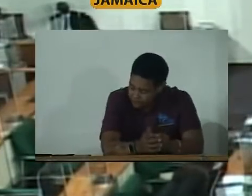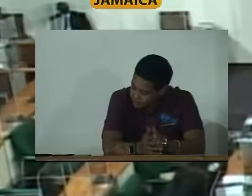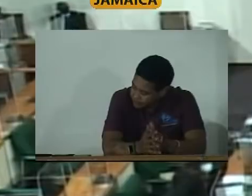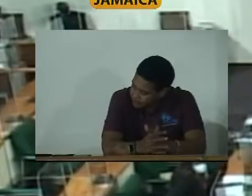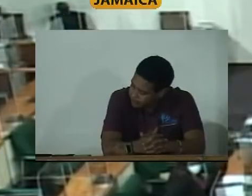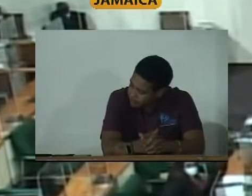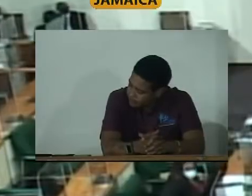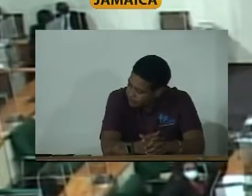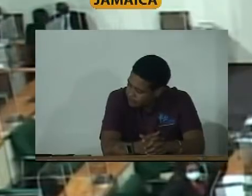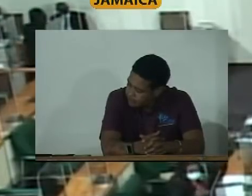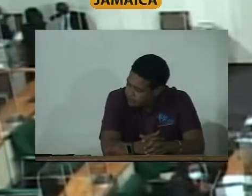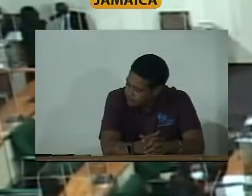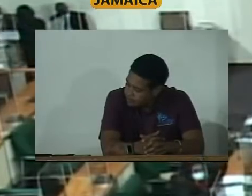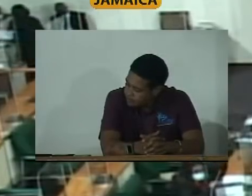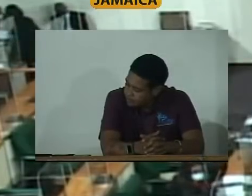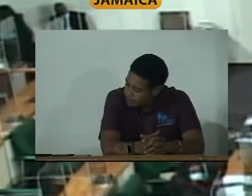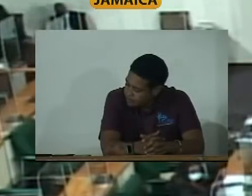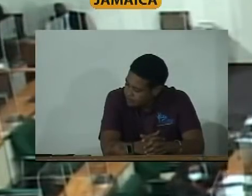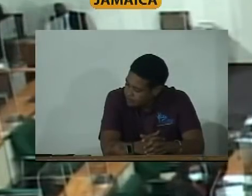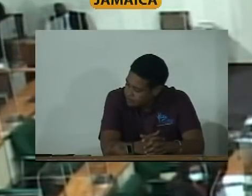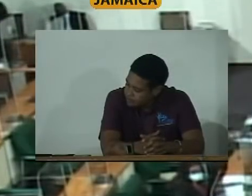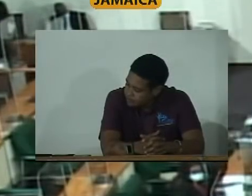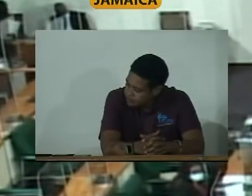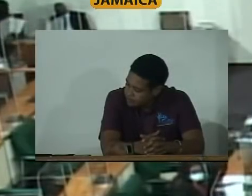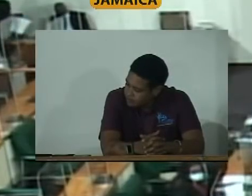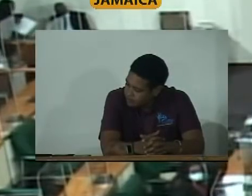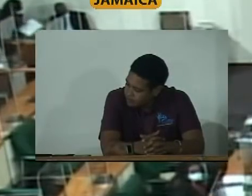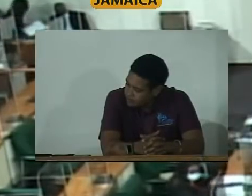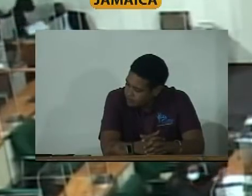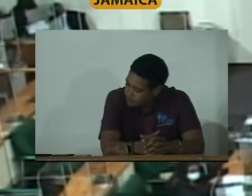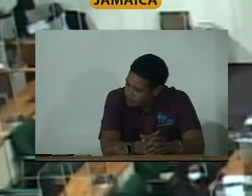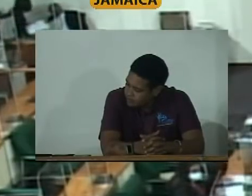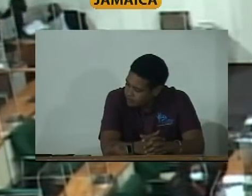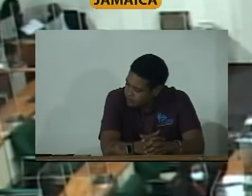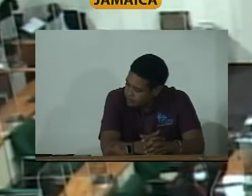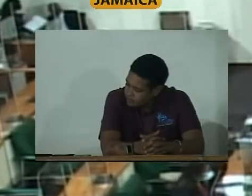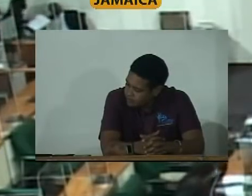Thank you very much, Senator Bunting.